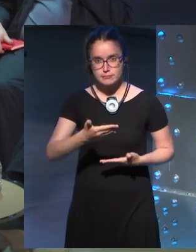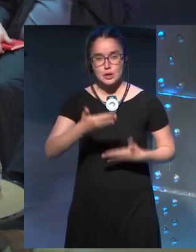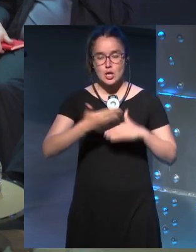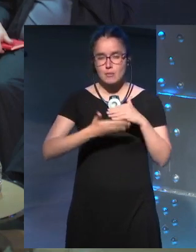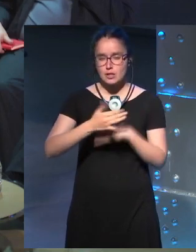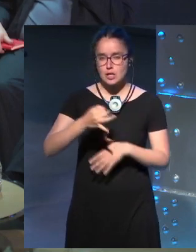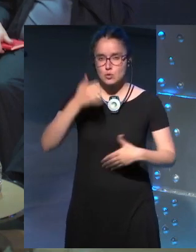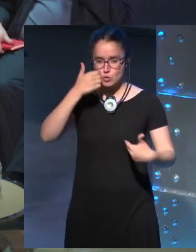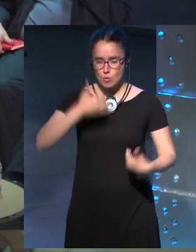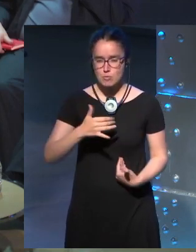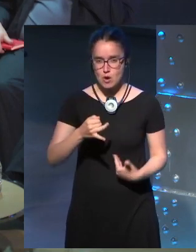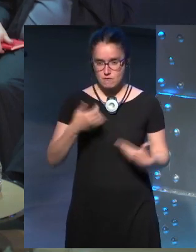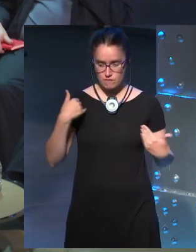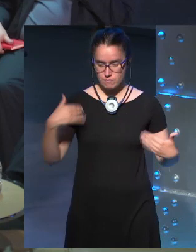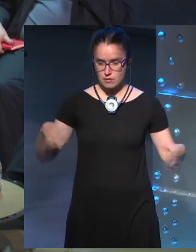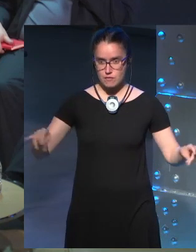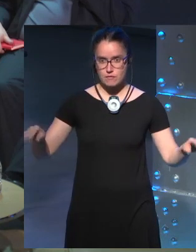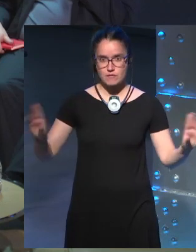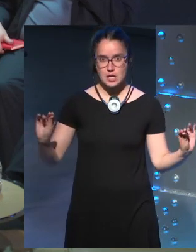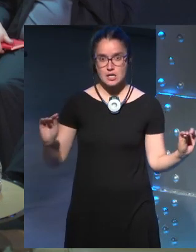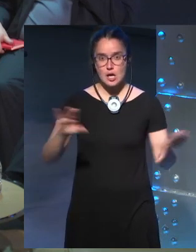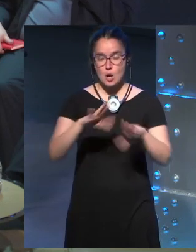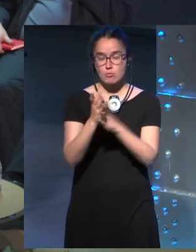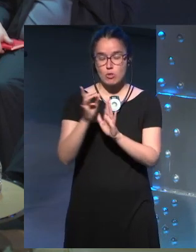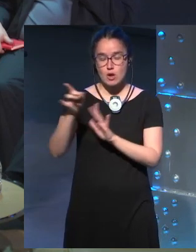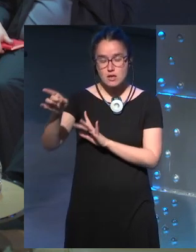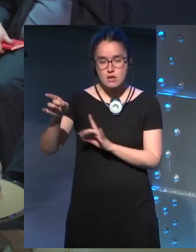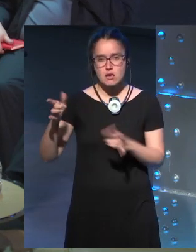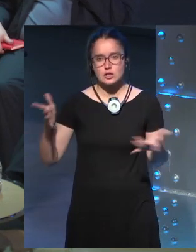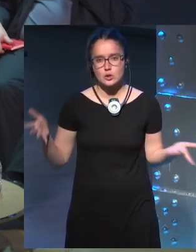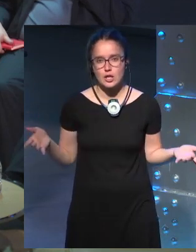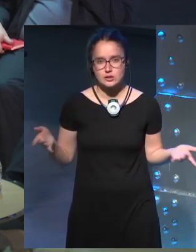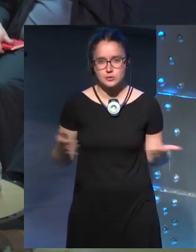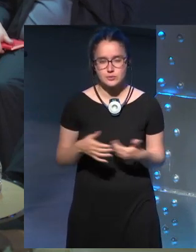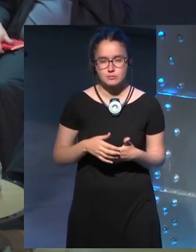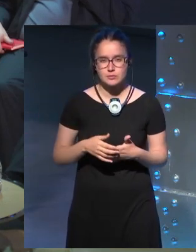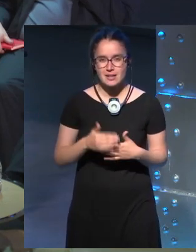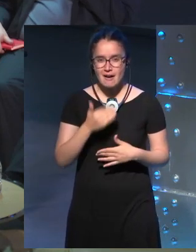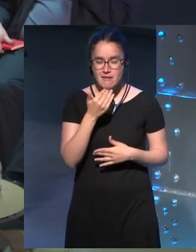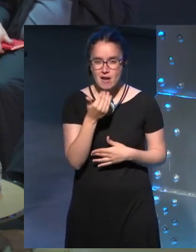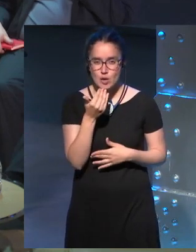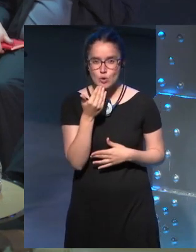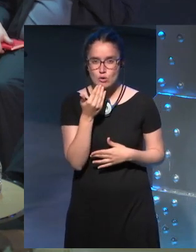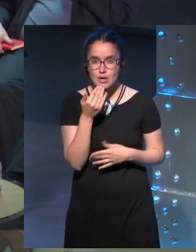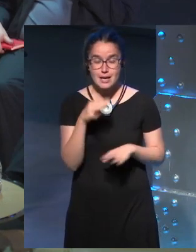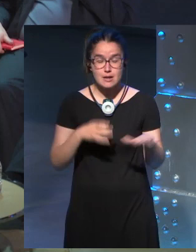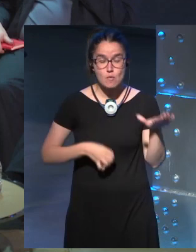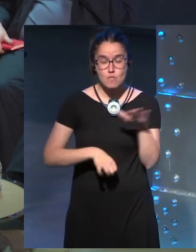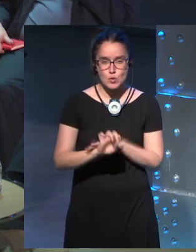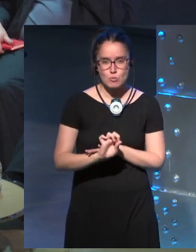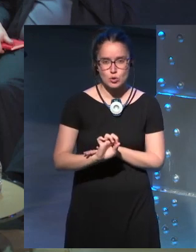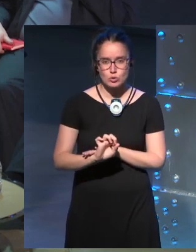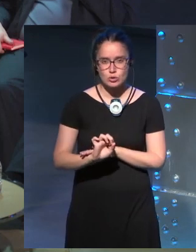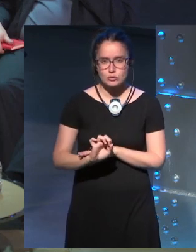here and they end, and we have the world is over there. That somehow in football, that all blurs